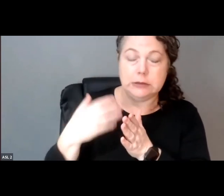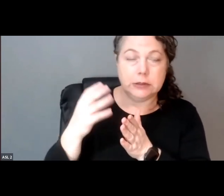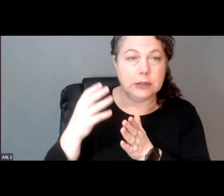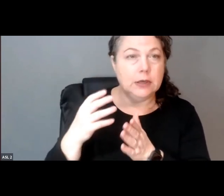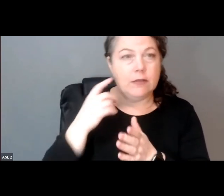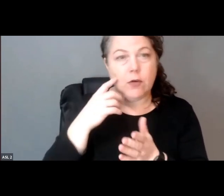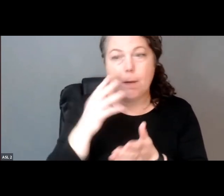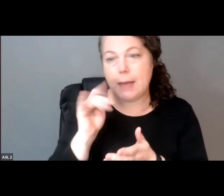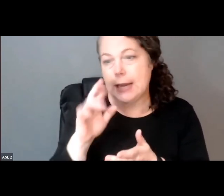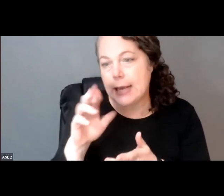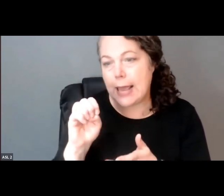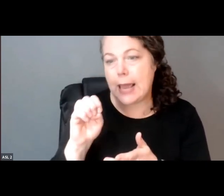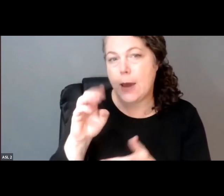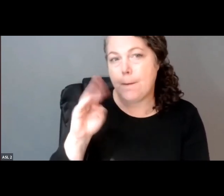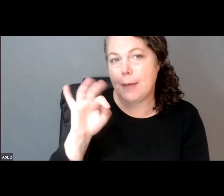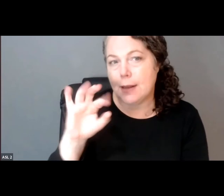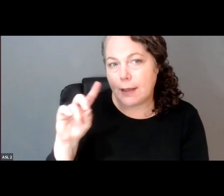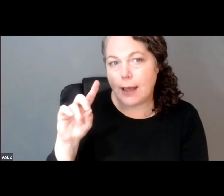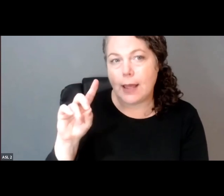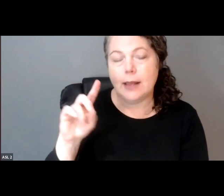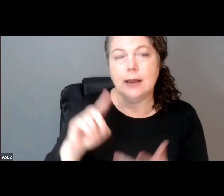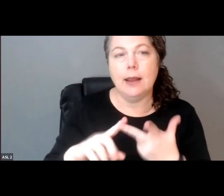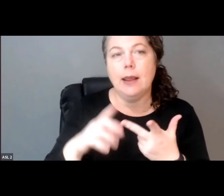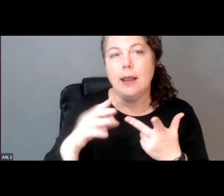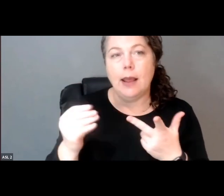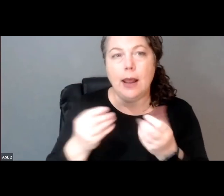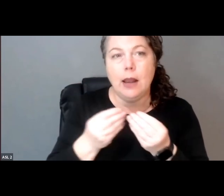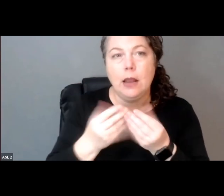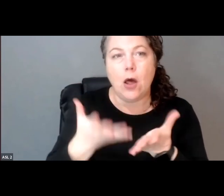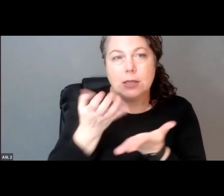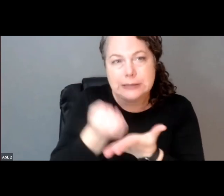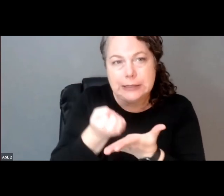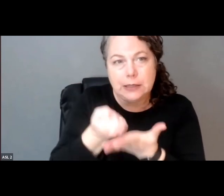costs, and lost economic potential.